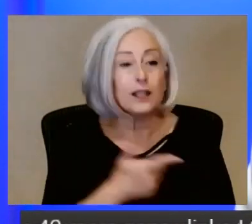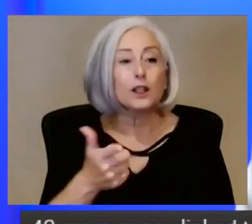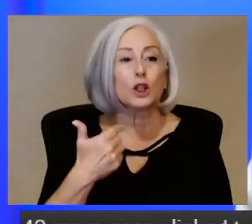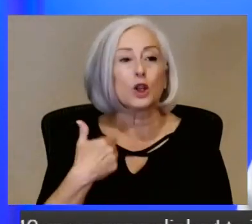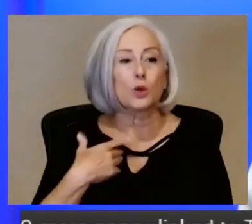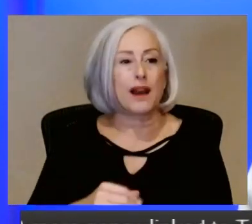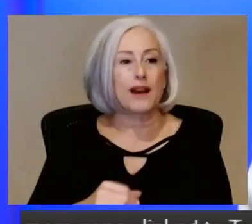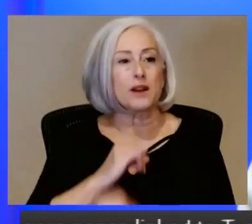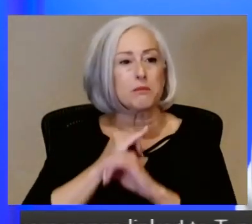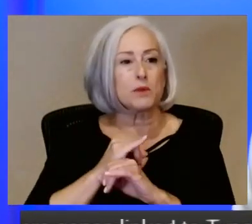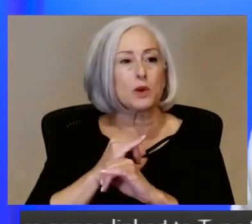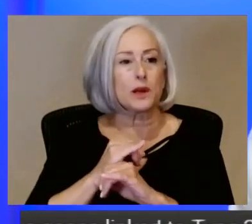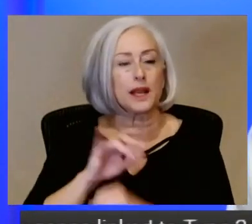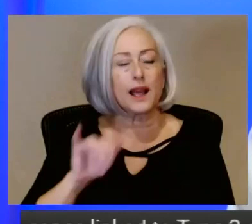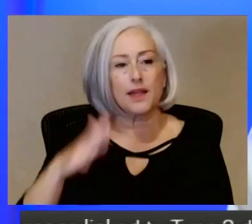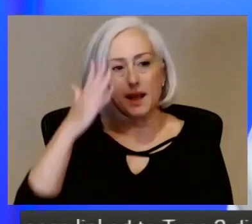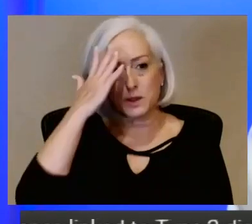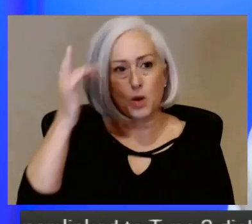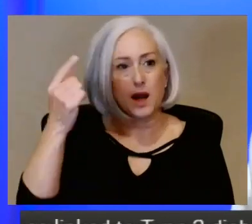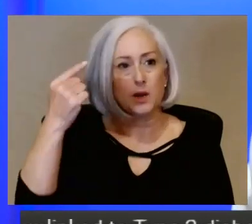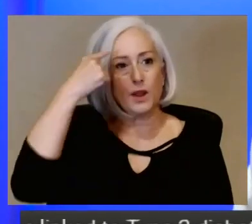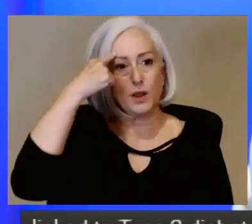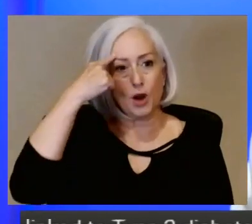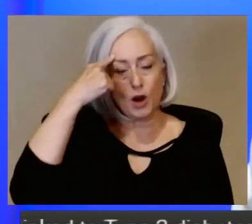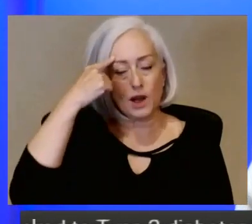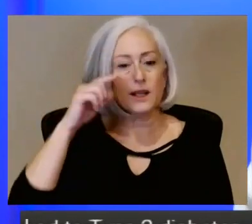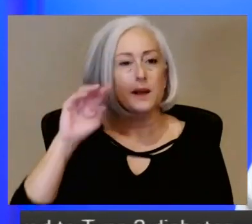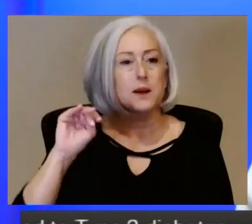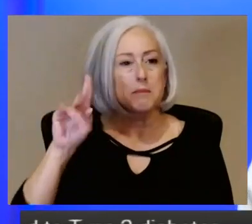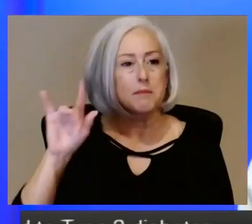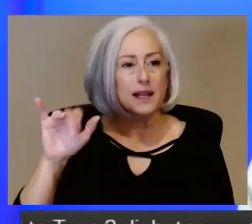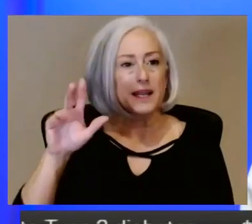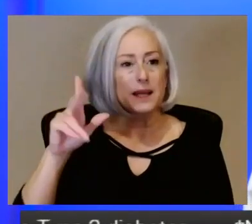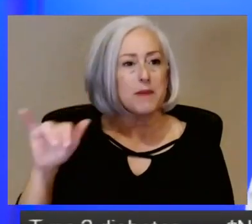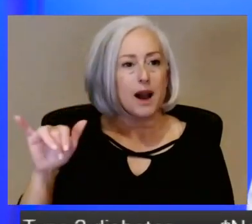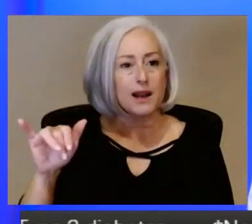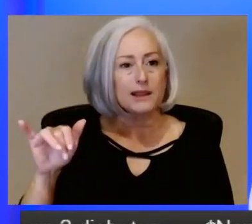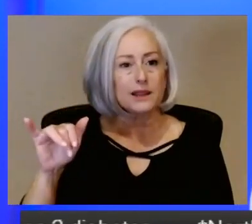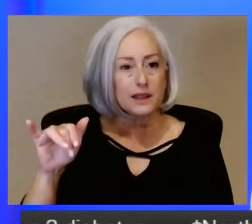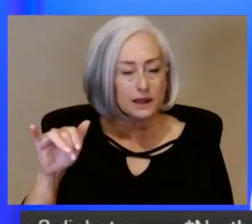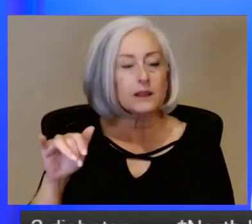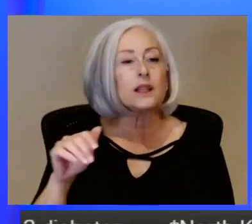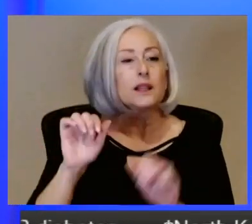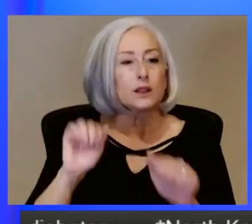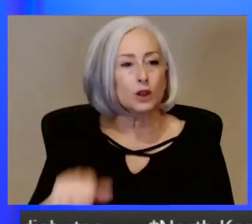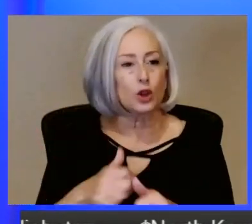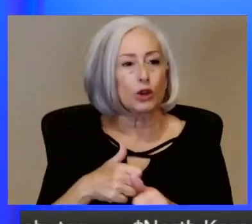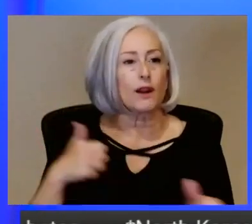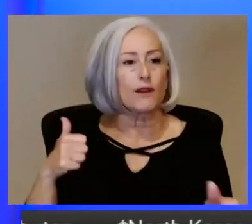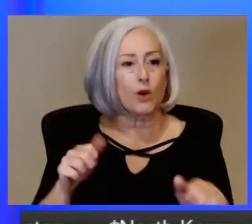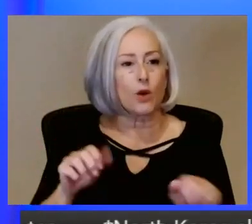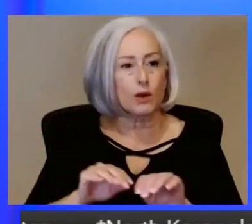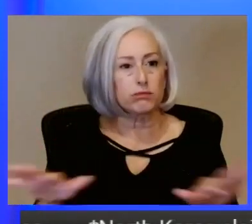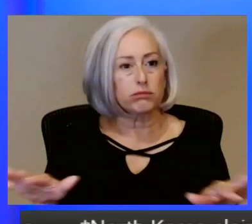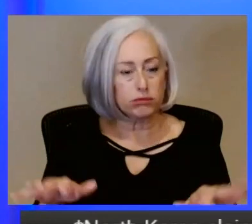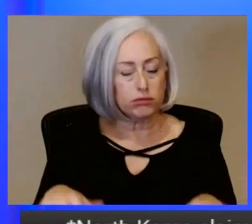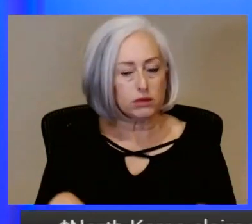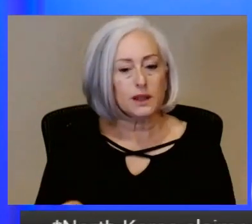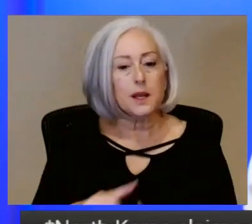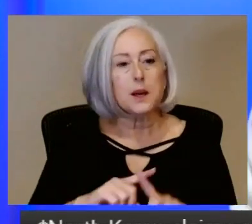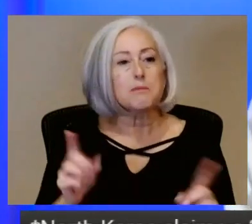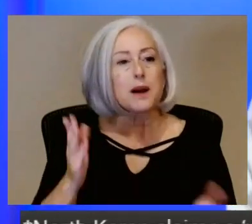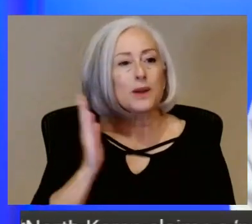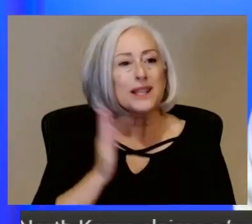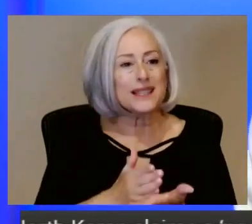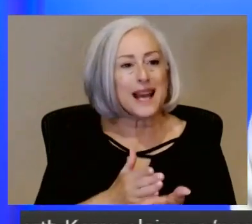was we were being able to keep monkeypox at bay. However, we stopped vaccinating against smallpox here in the United States in